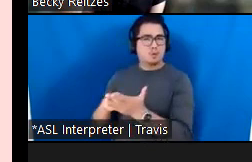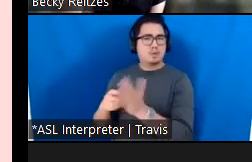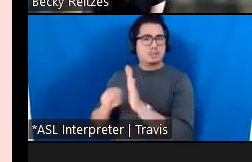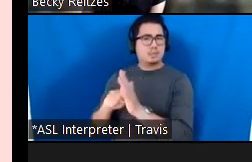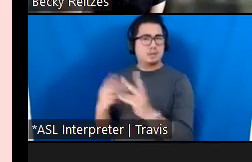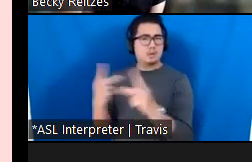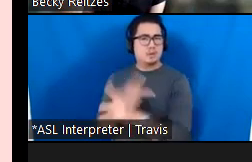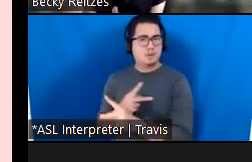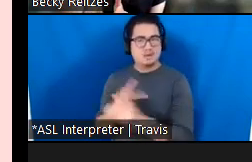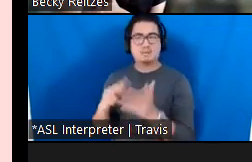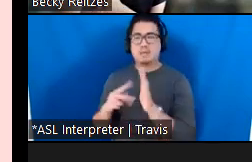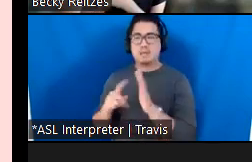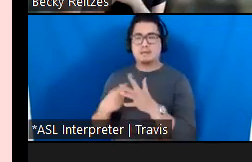again.